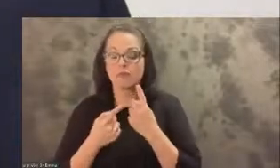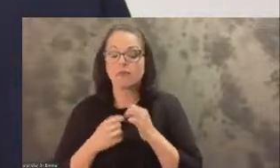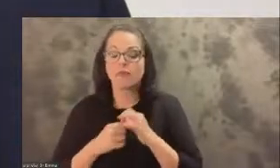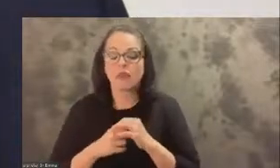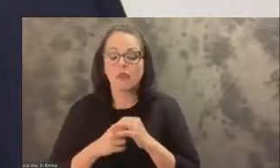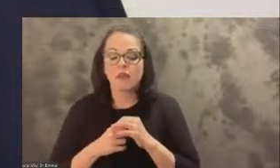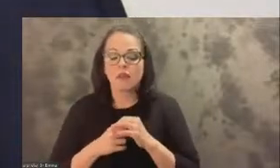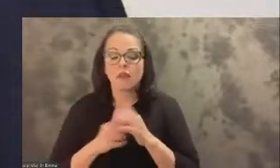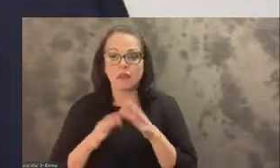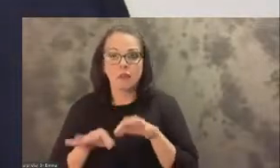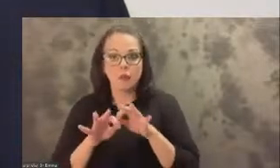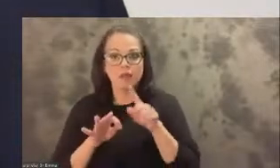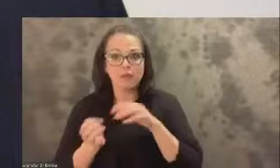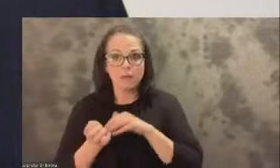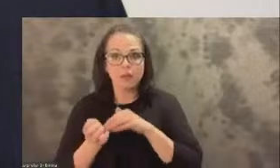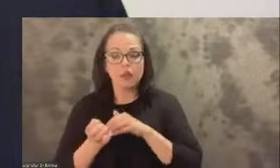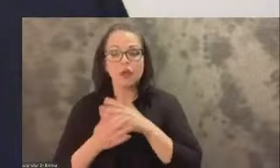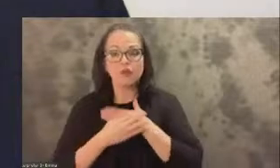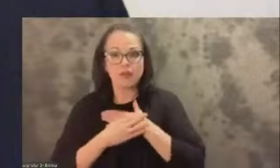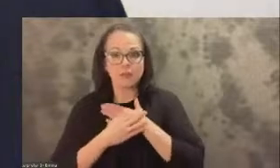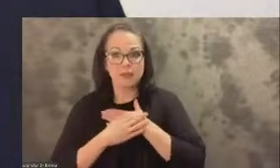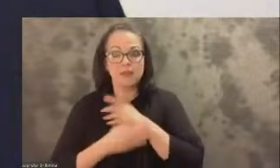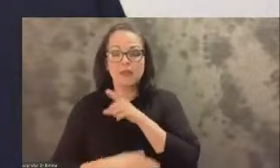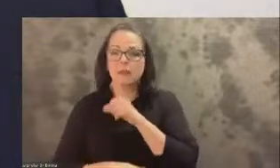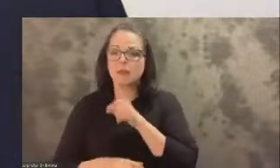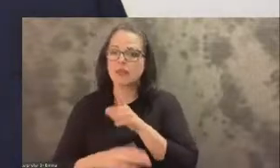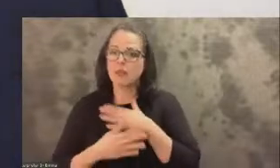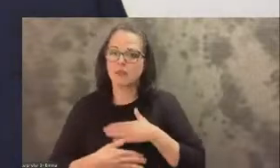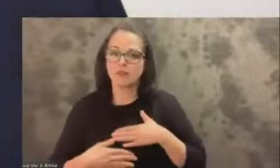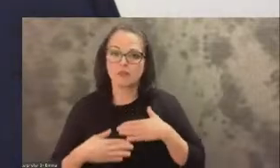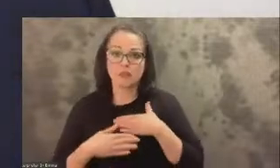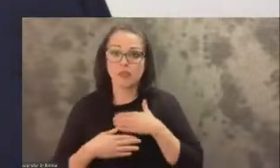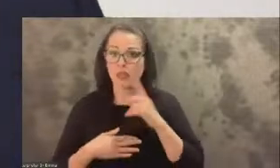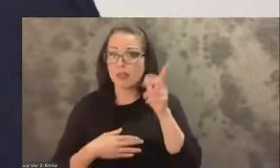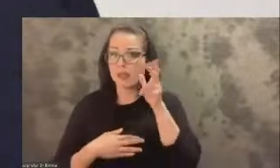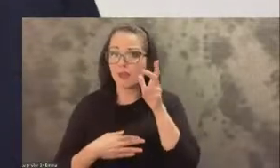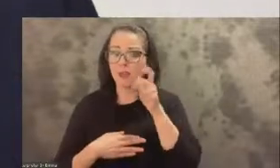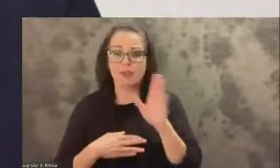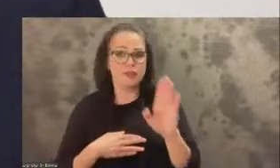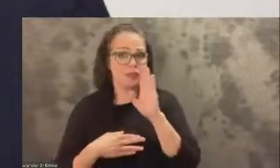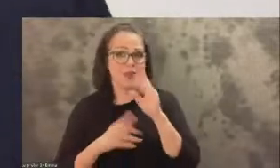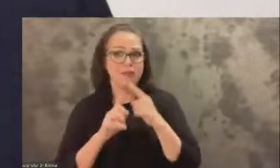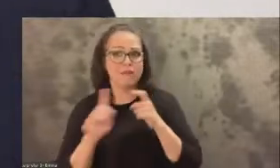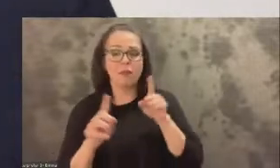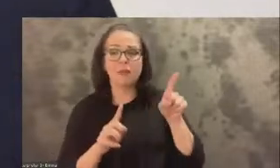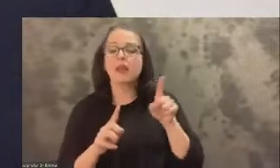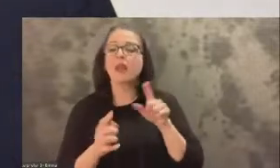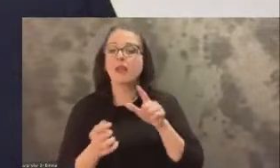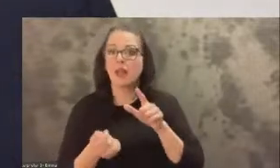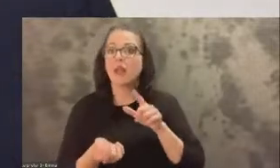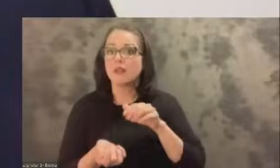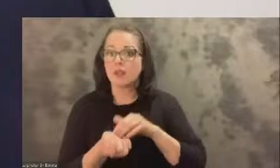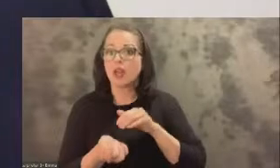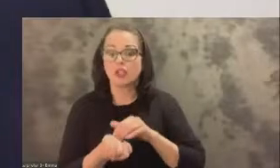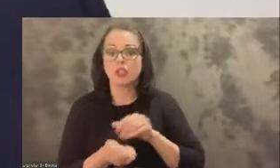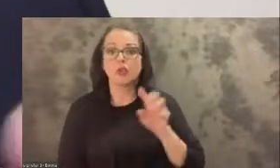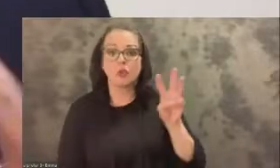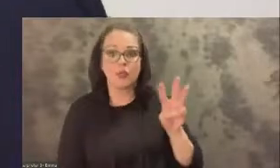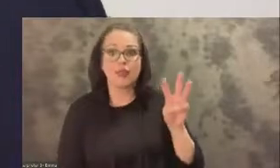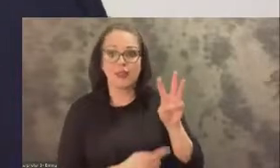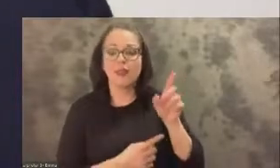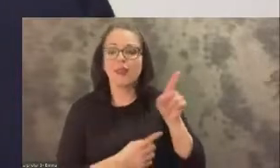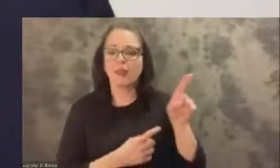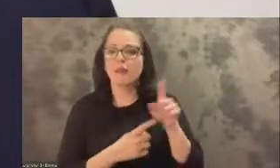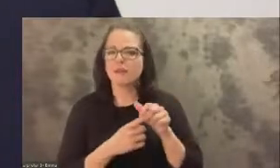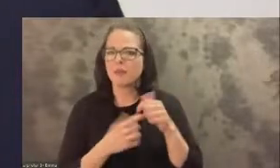the importance of medical respite. I really appreciated hearing directly from Dr. Gage Whitley. And it was